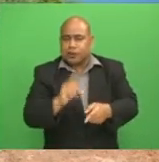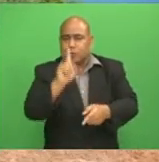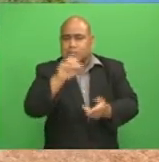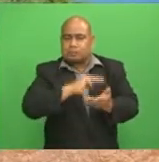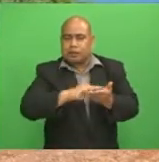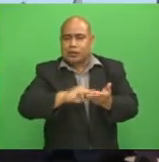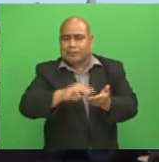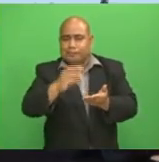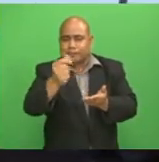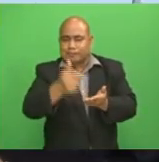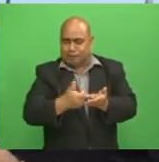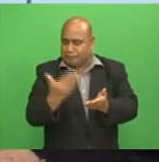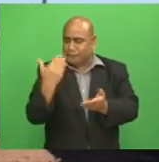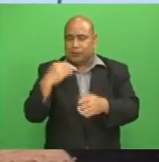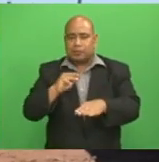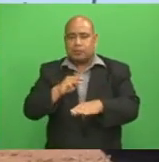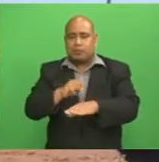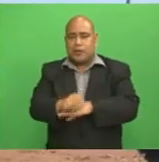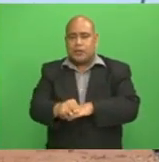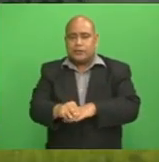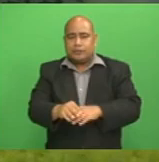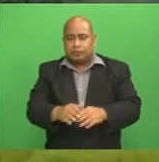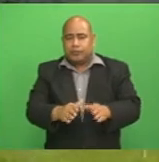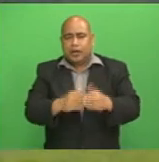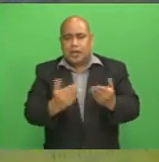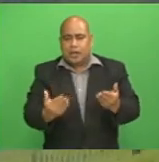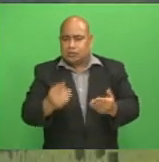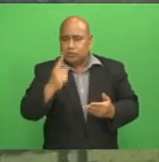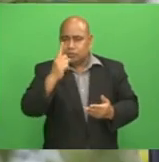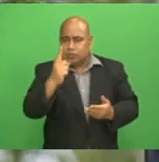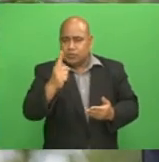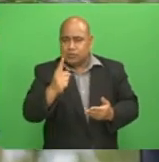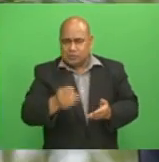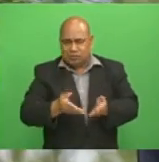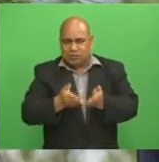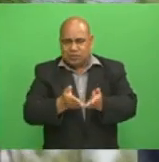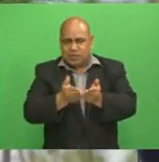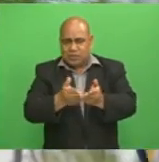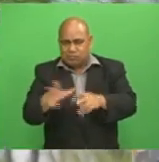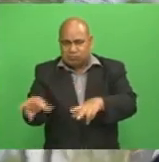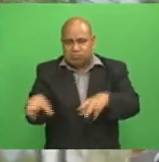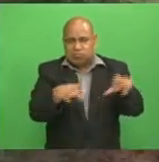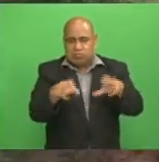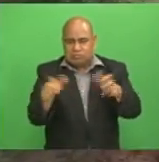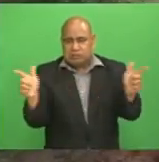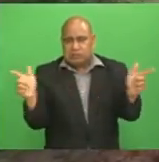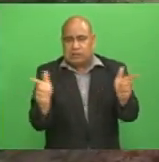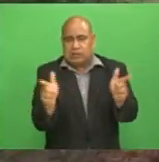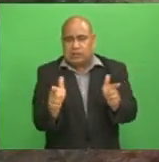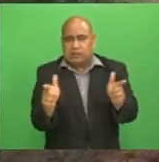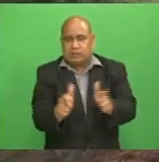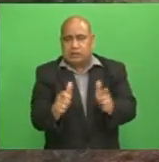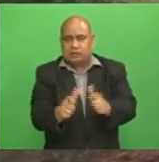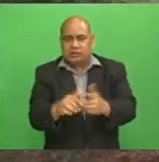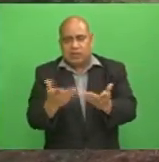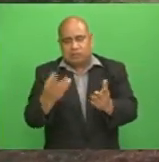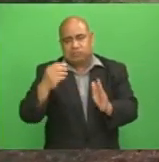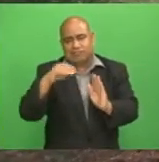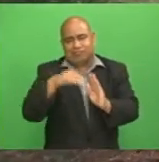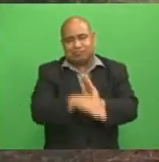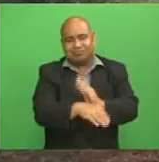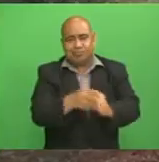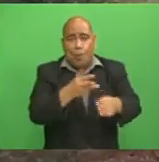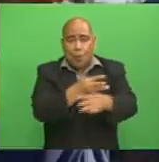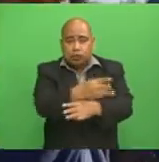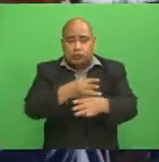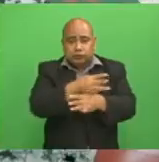1 shipment less than normal. A drop in the supply of sawn timber to local and the Pacific market is attributed to the current